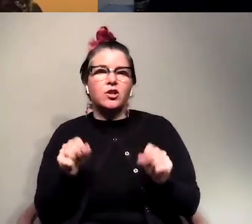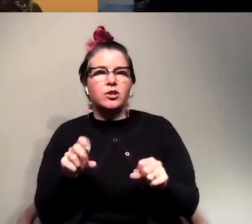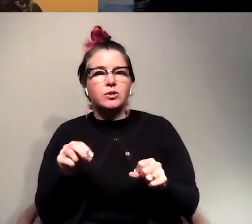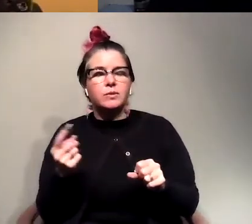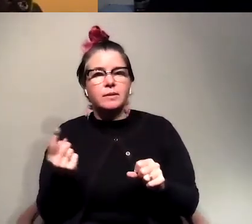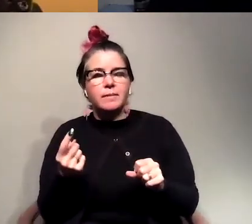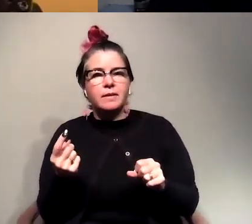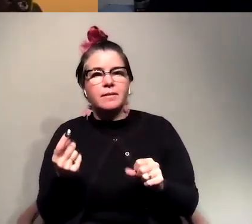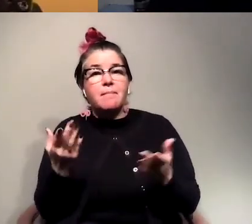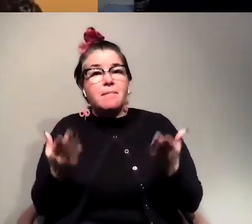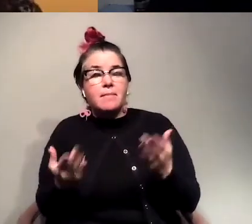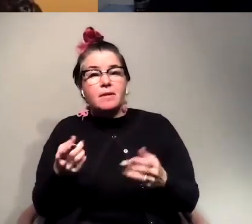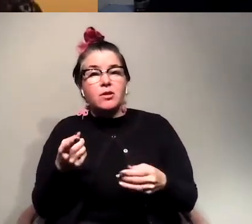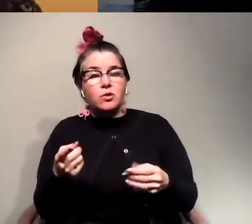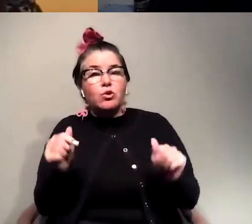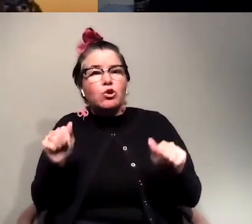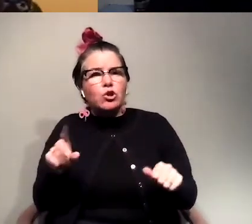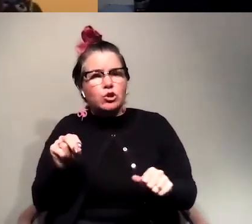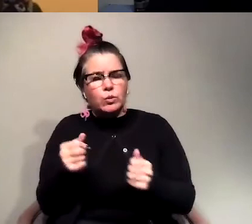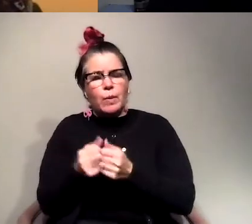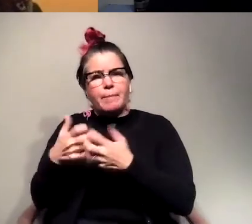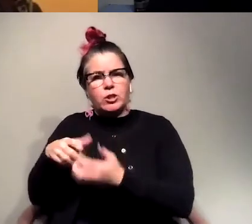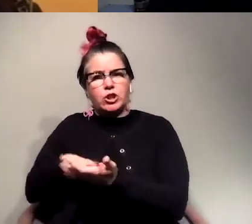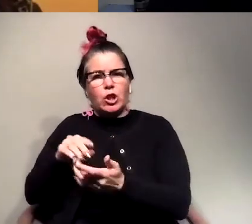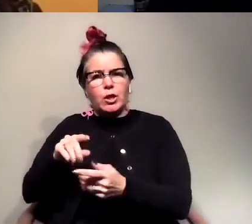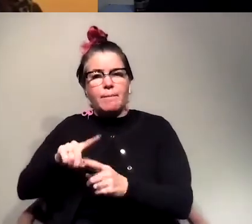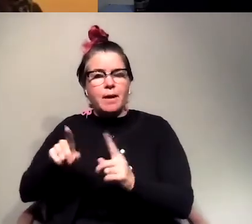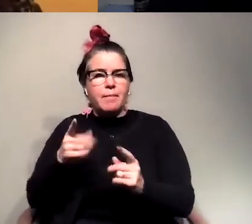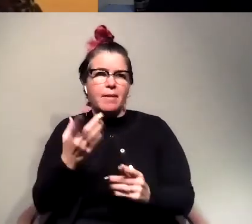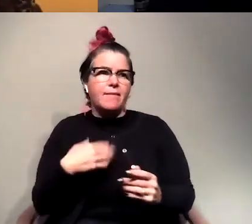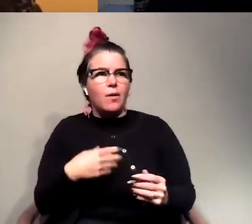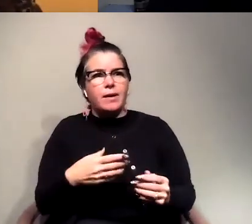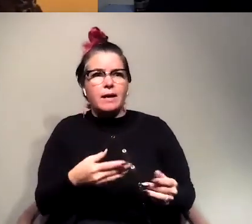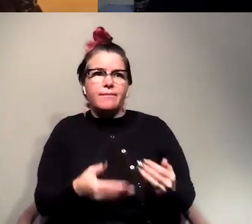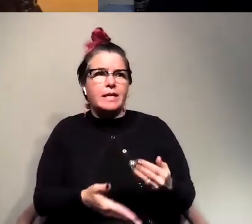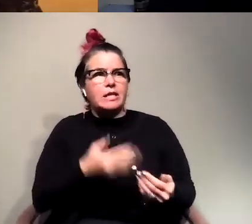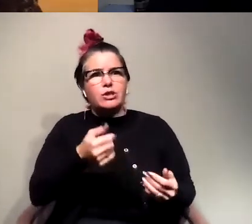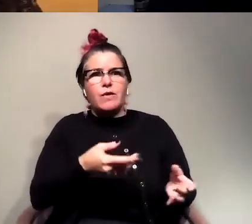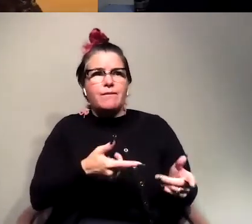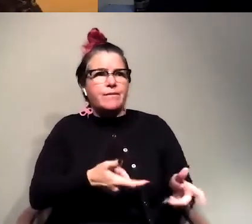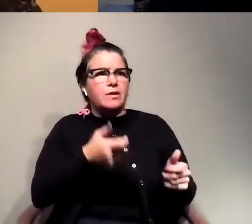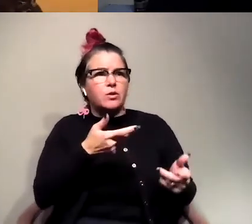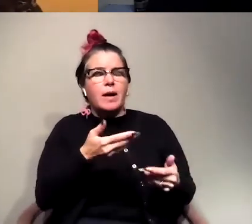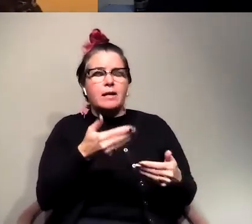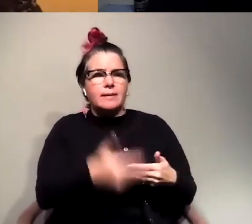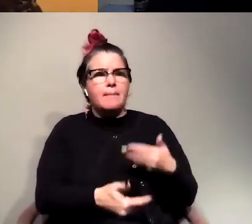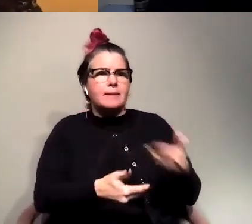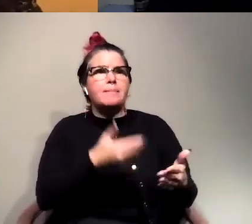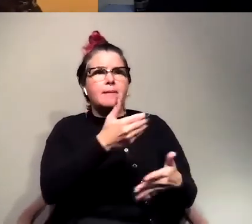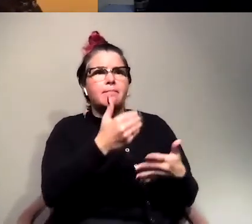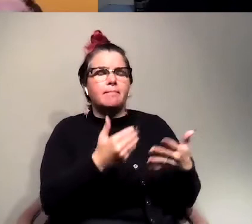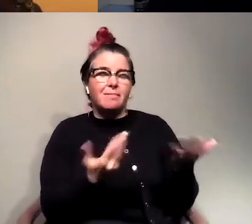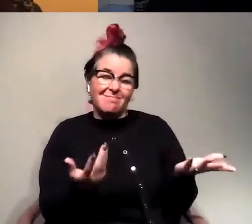it might be doing something that you could do with machine learning, but maybe they found a more efficient way to do it just by writing down step-by-step rules. That